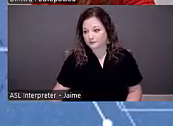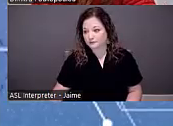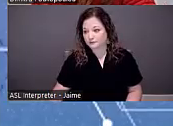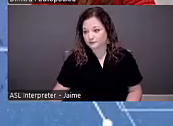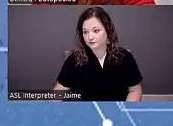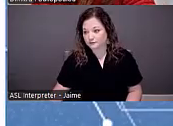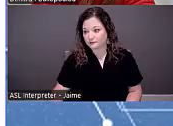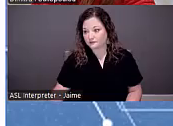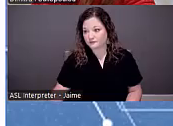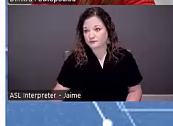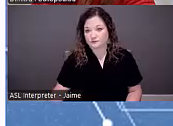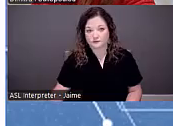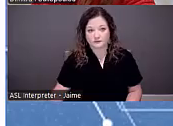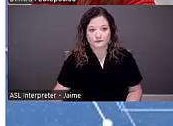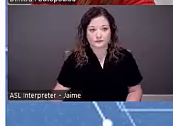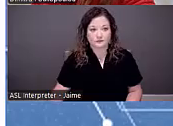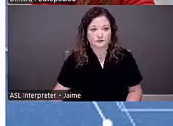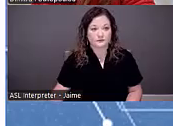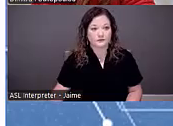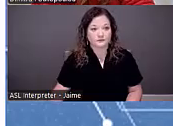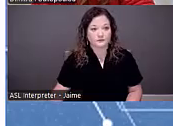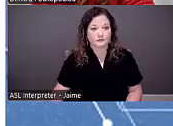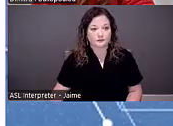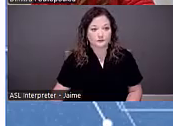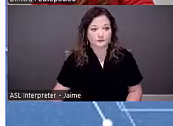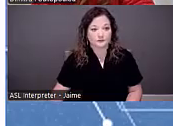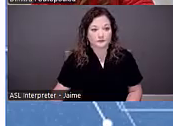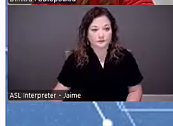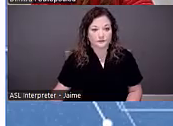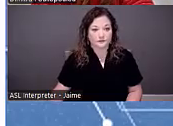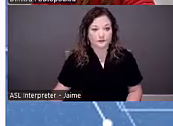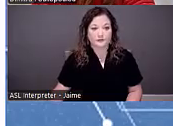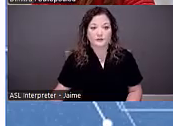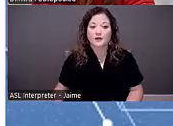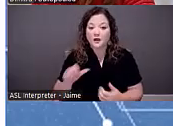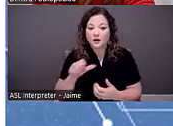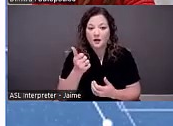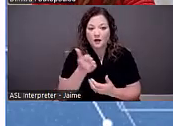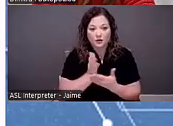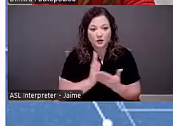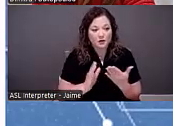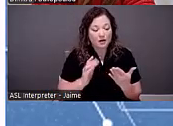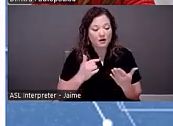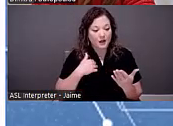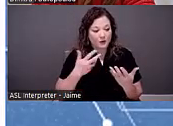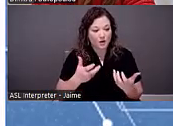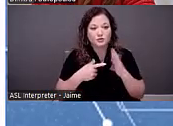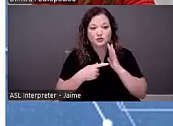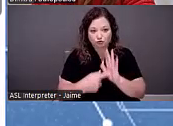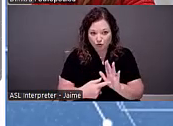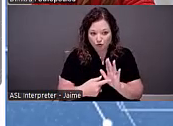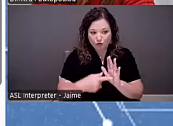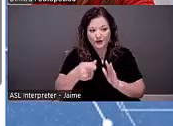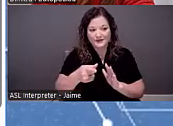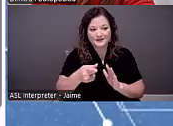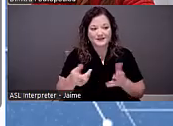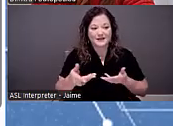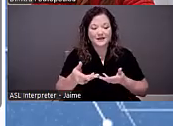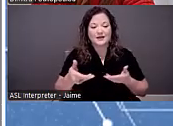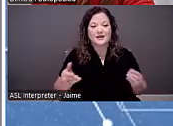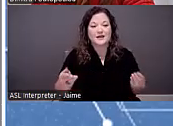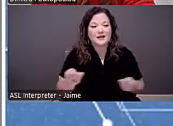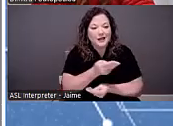And another part I would like to share is the interactive house activity. to see what it looks like.